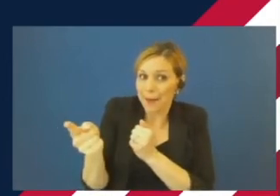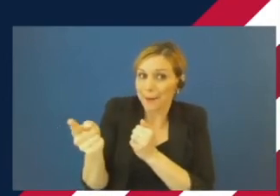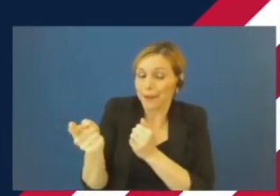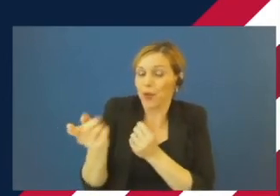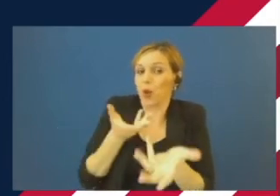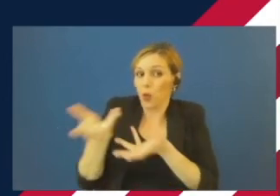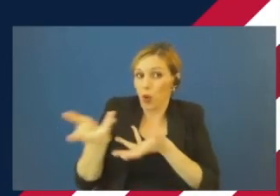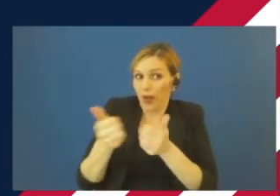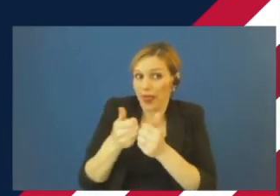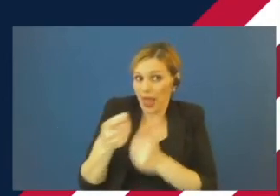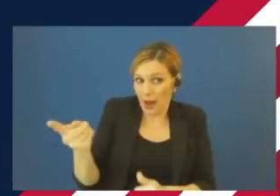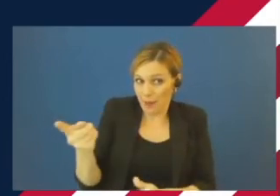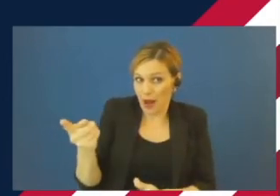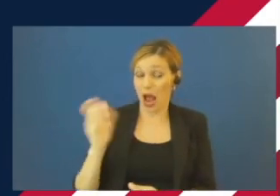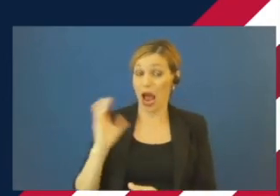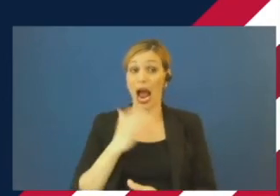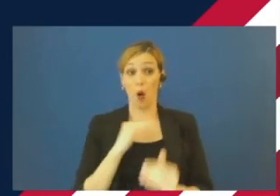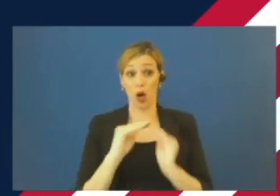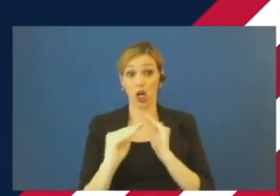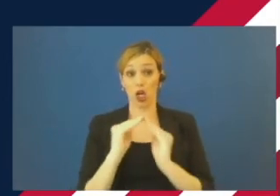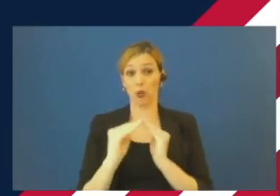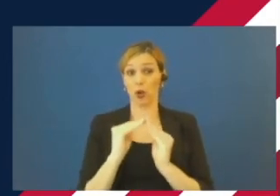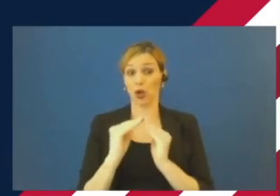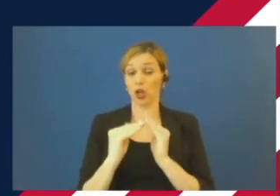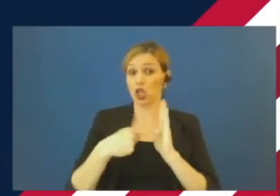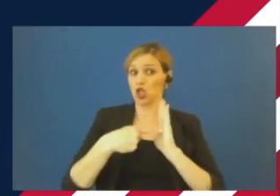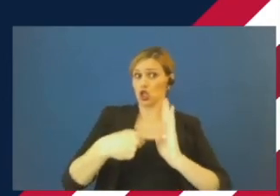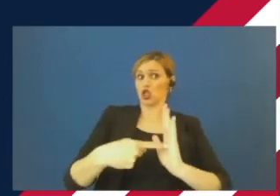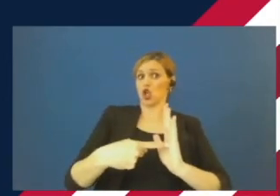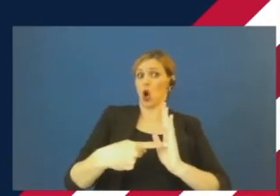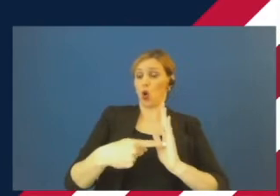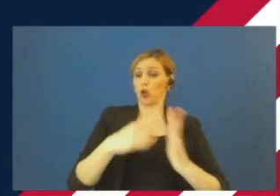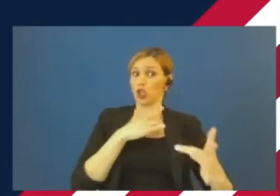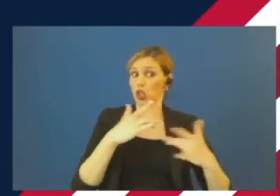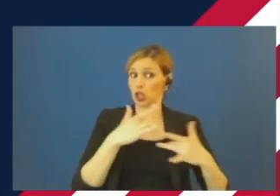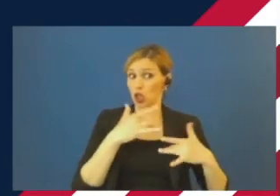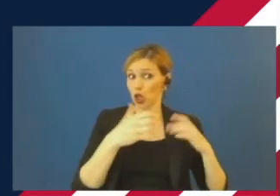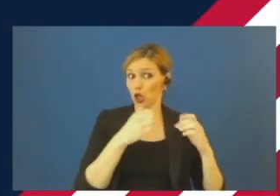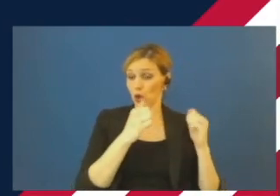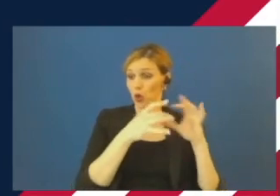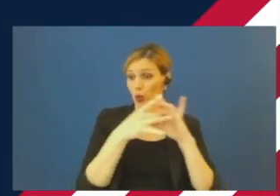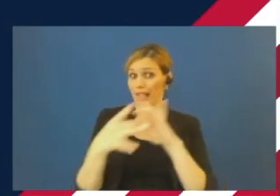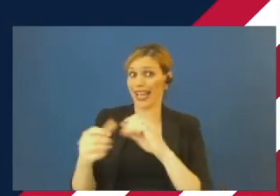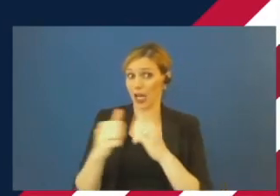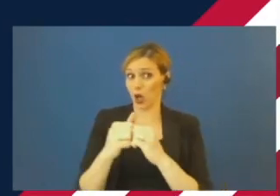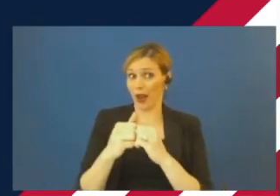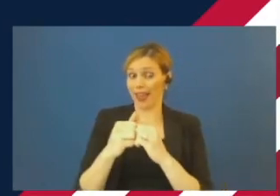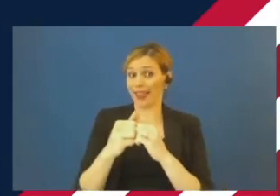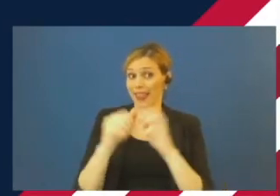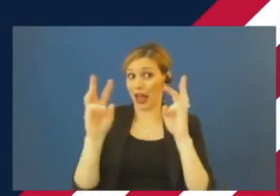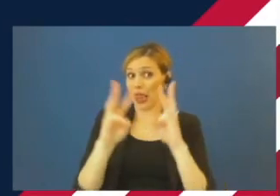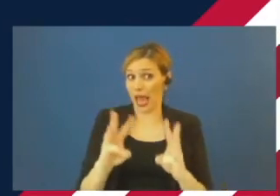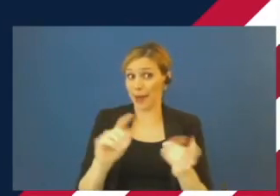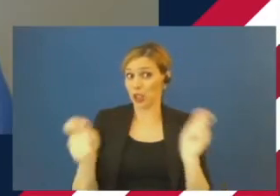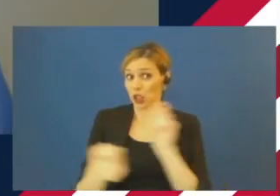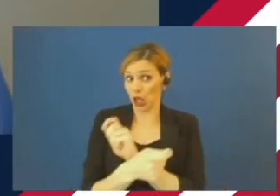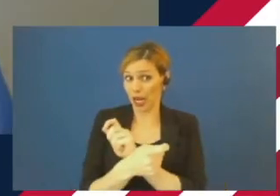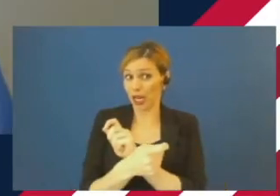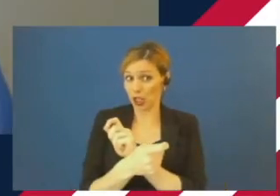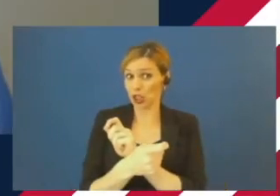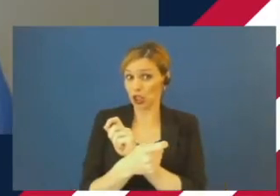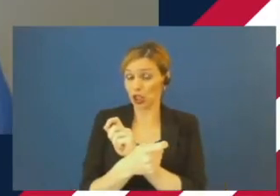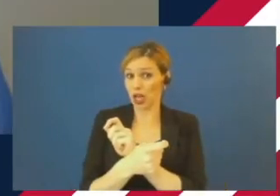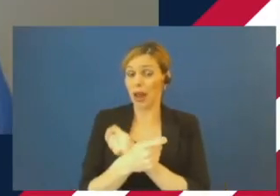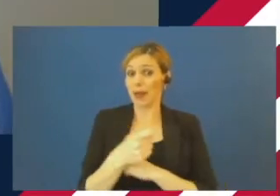community expresses its concern on climate change, on environmental, they express it as far as the effects that it has on